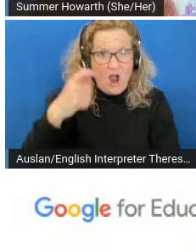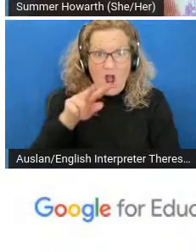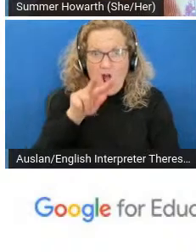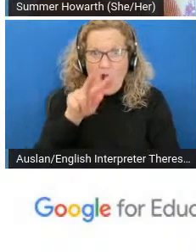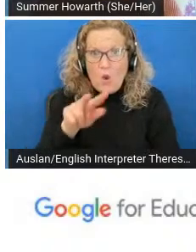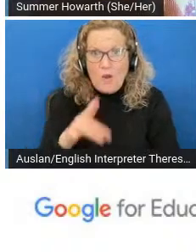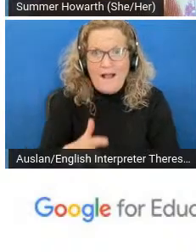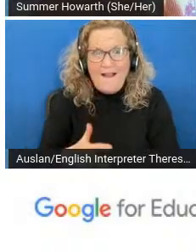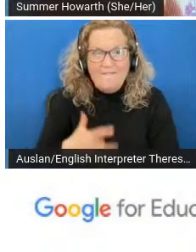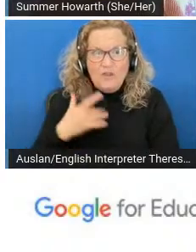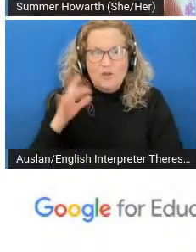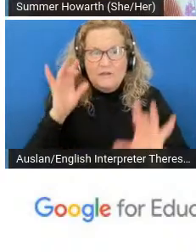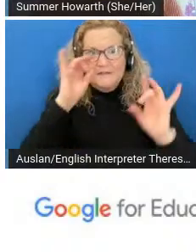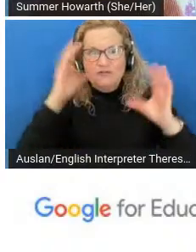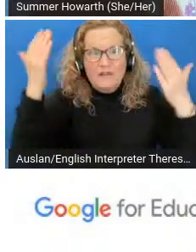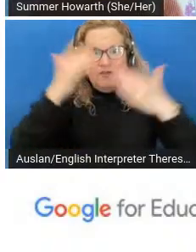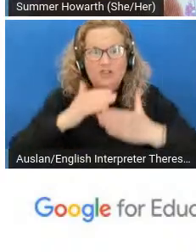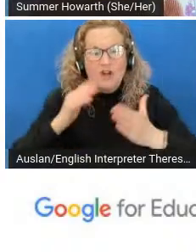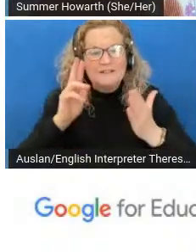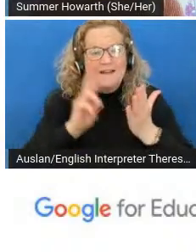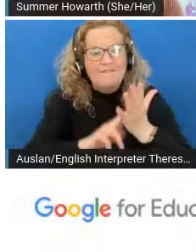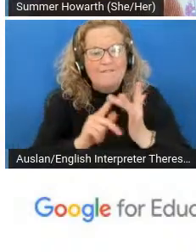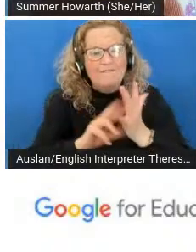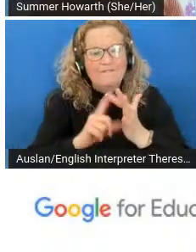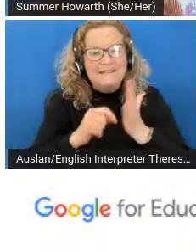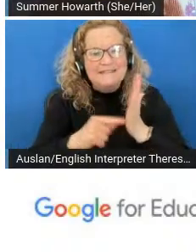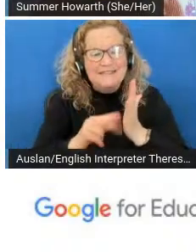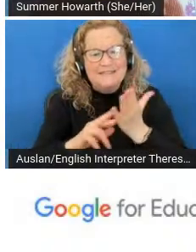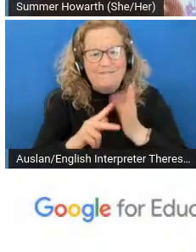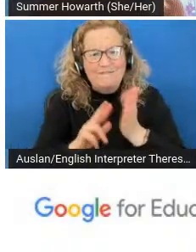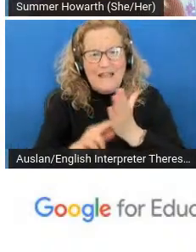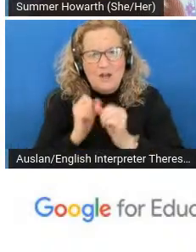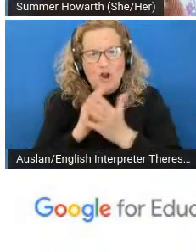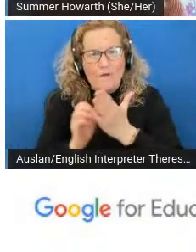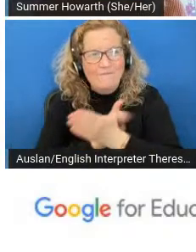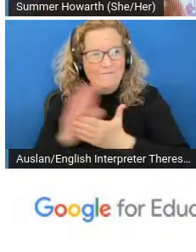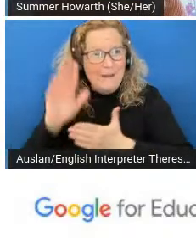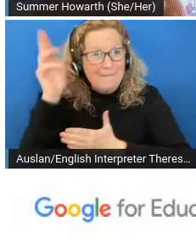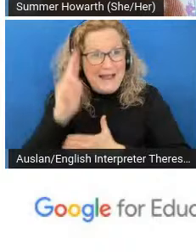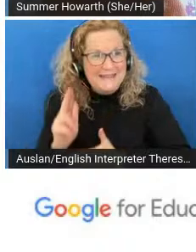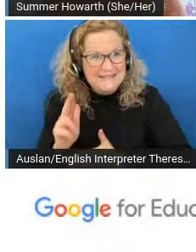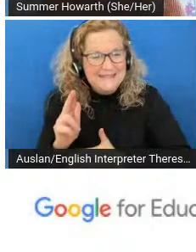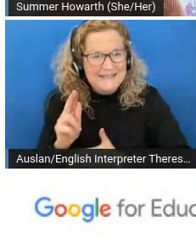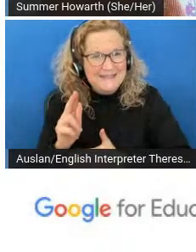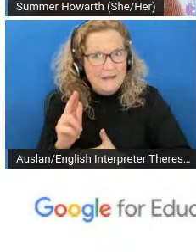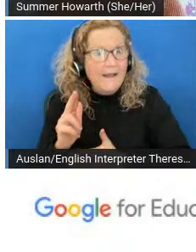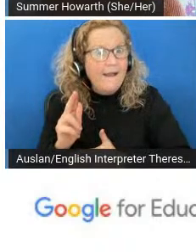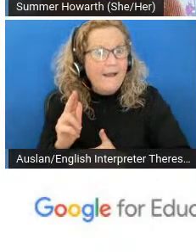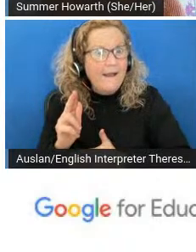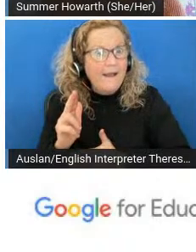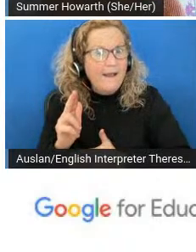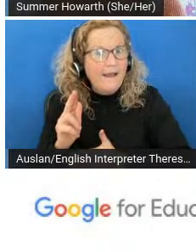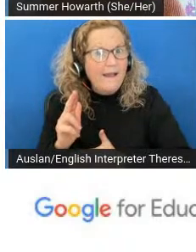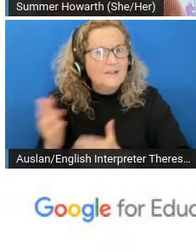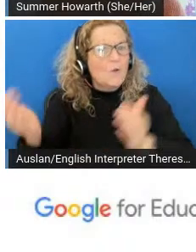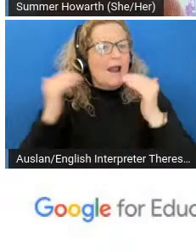So thank you for that. And there is a reason I'm going to segue out of this one and into this one.